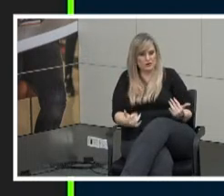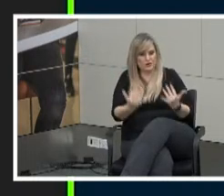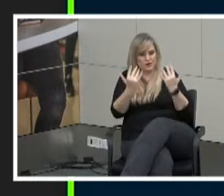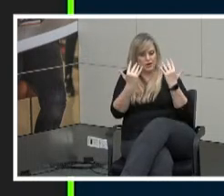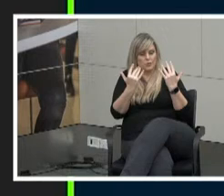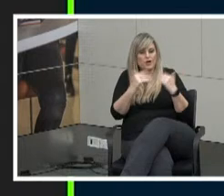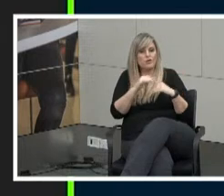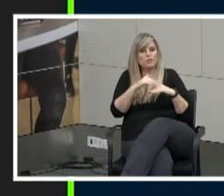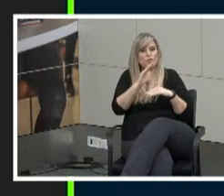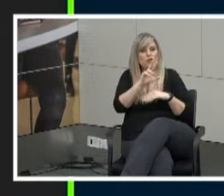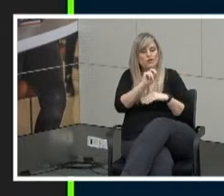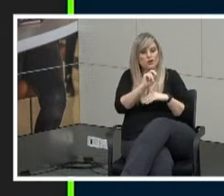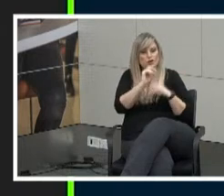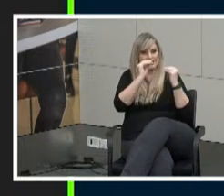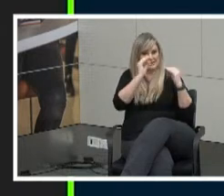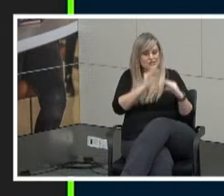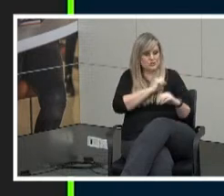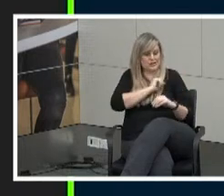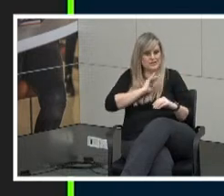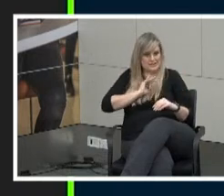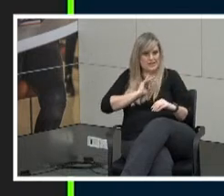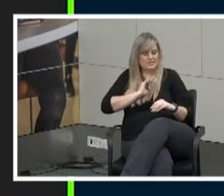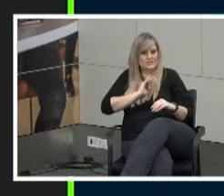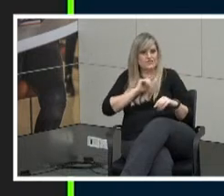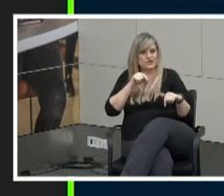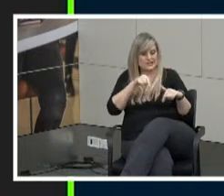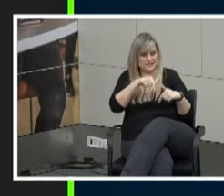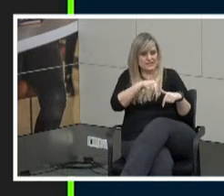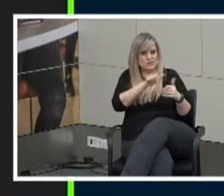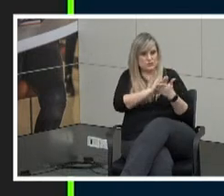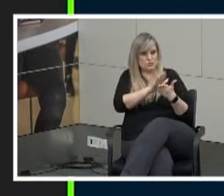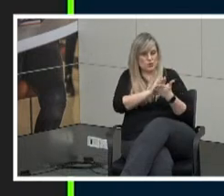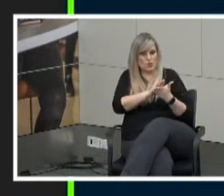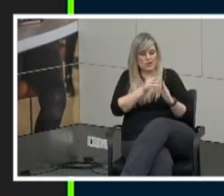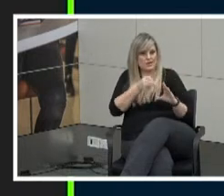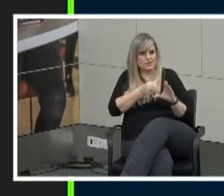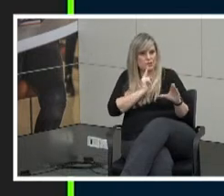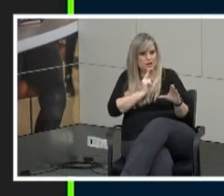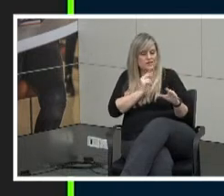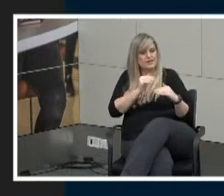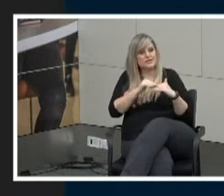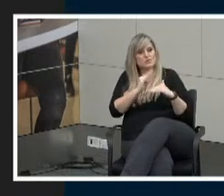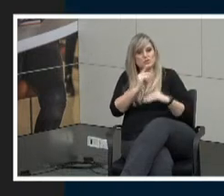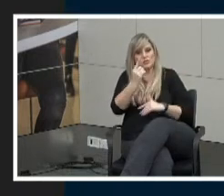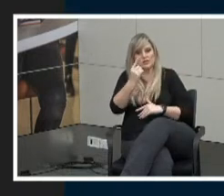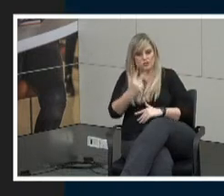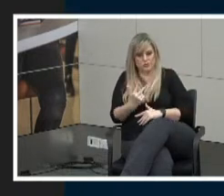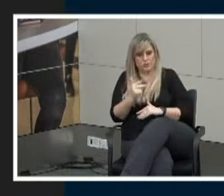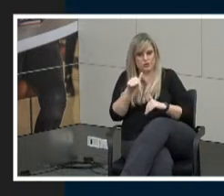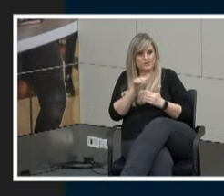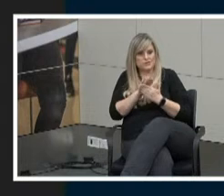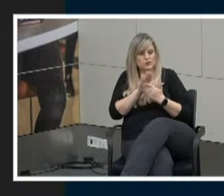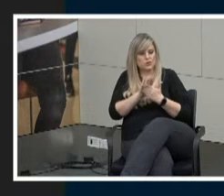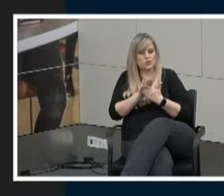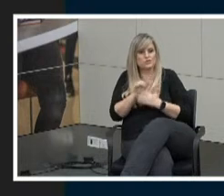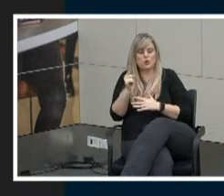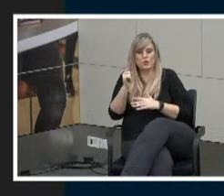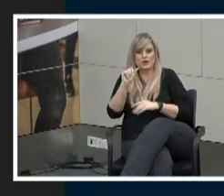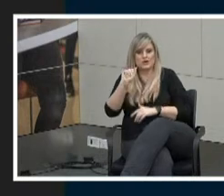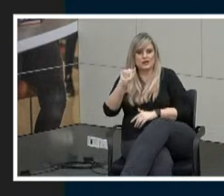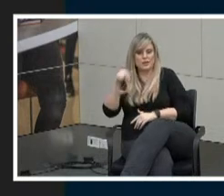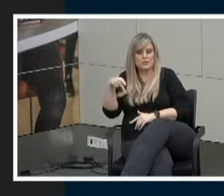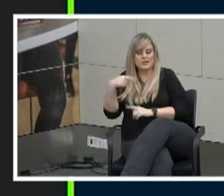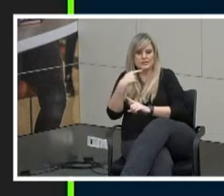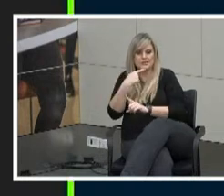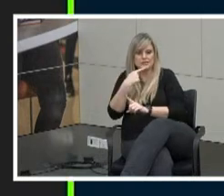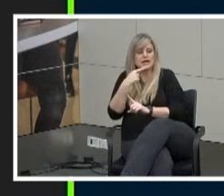teachers and staff have quit this year is that's onethird of our school wondering why one AP said in